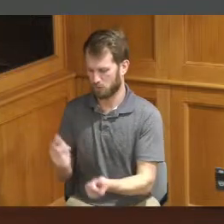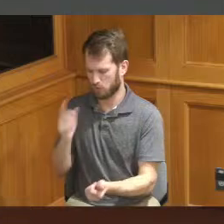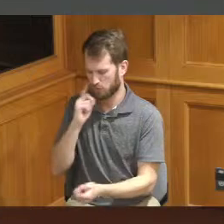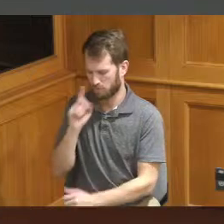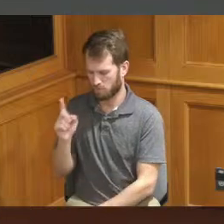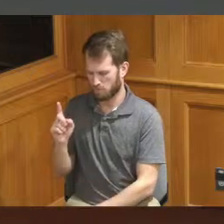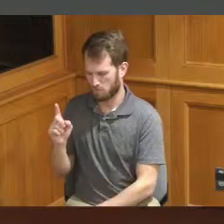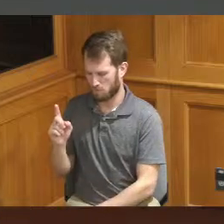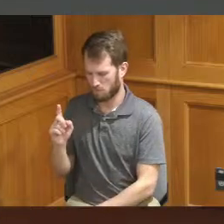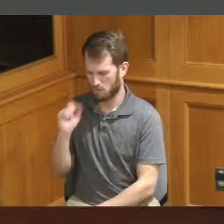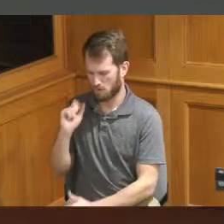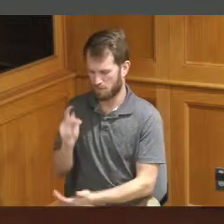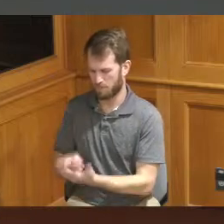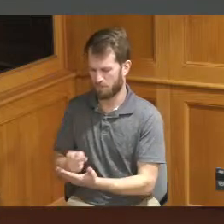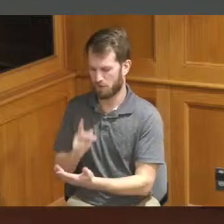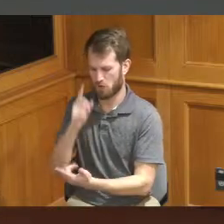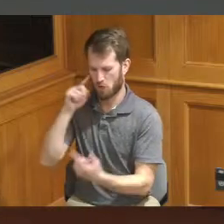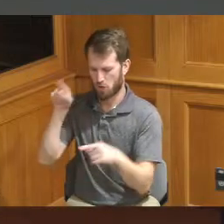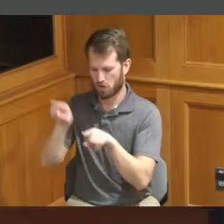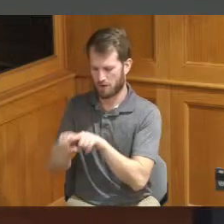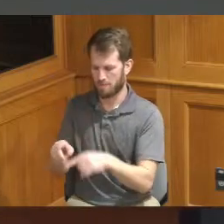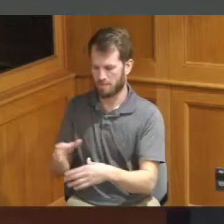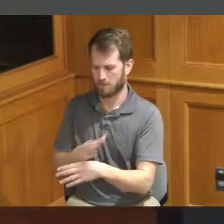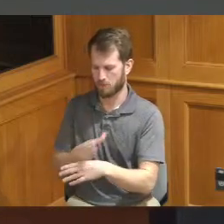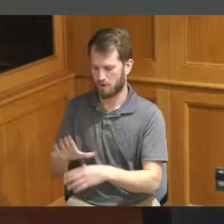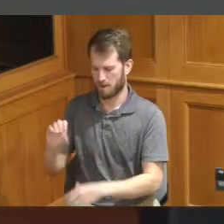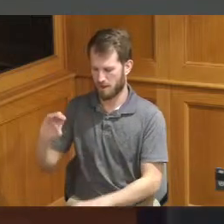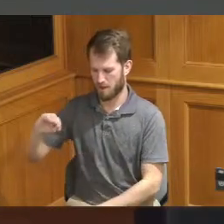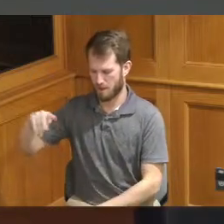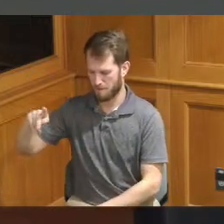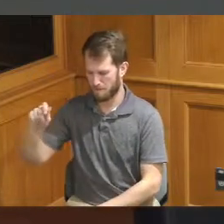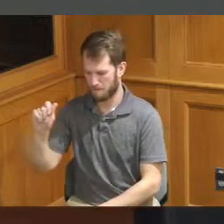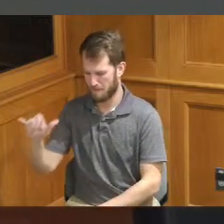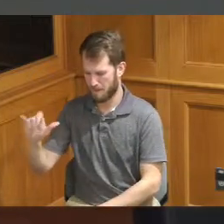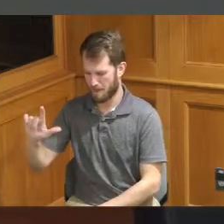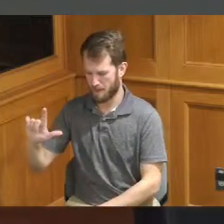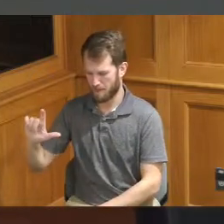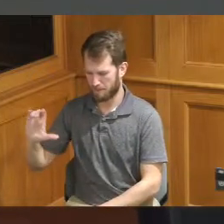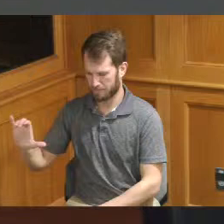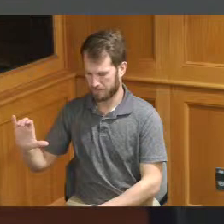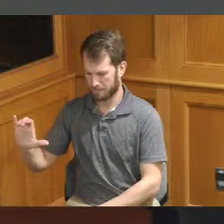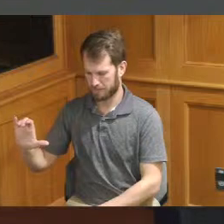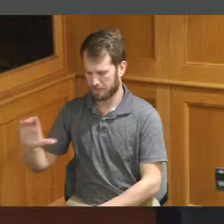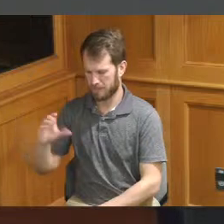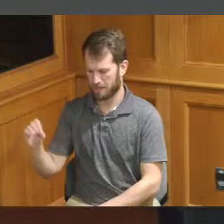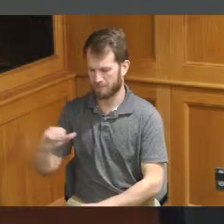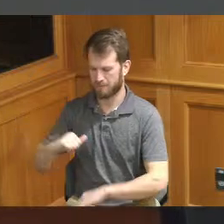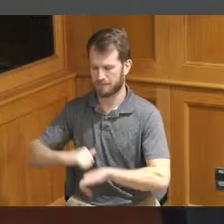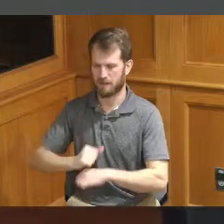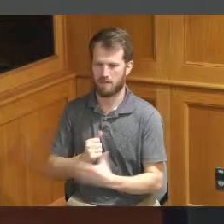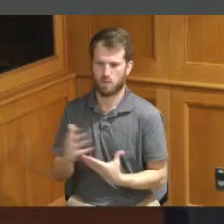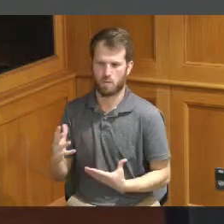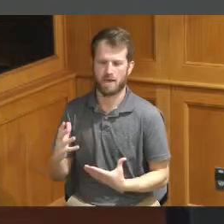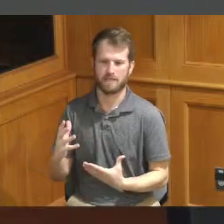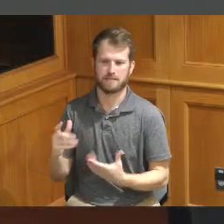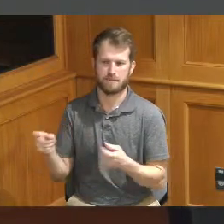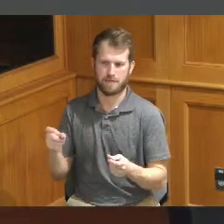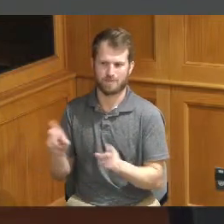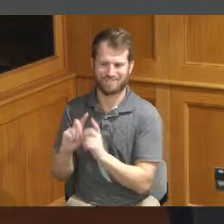resolution authorizing an agreement between Compay LLC and the Solid Waste Management District. This is for